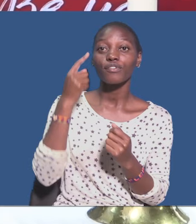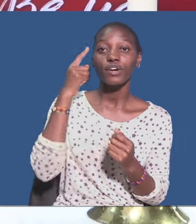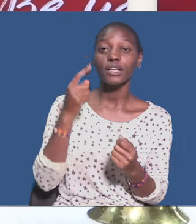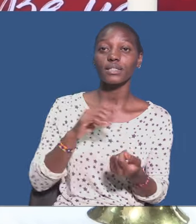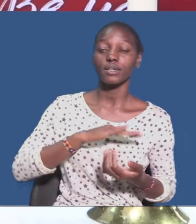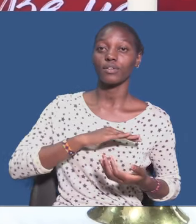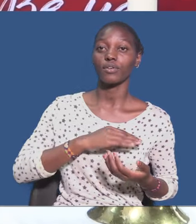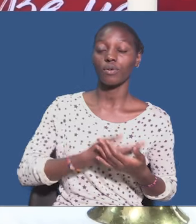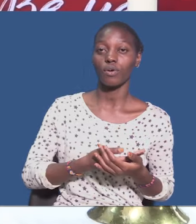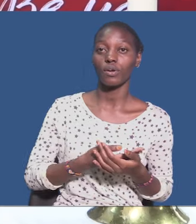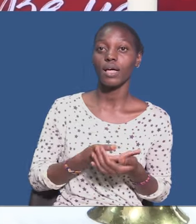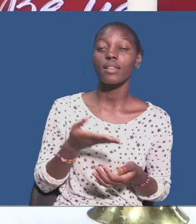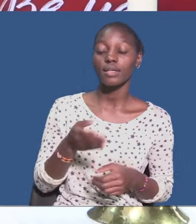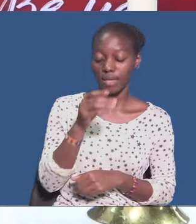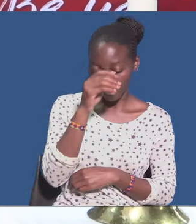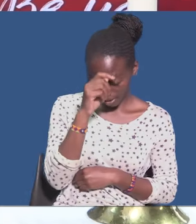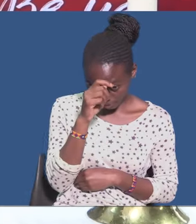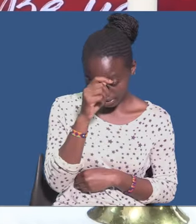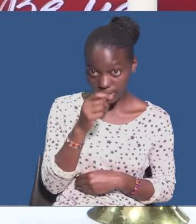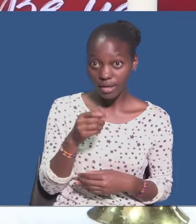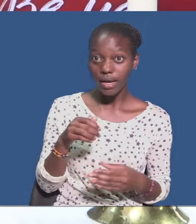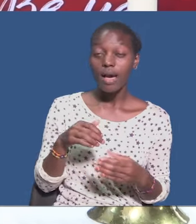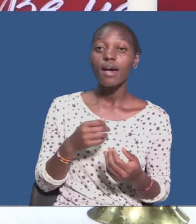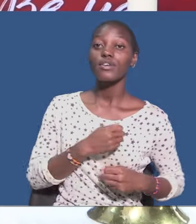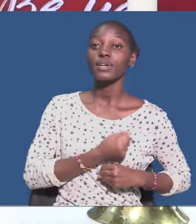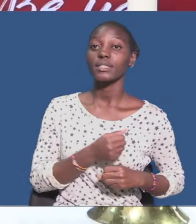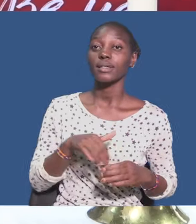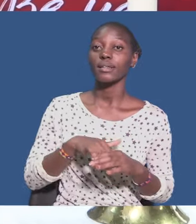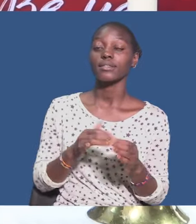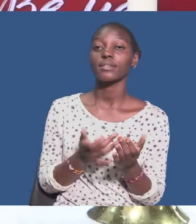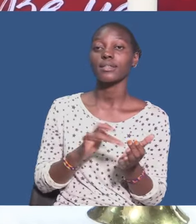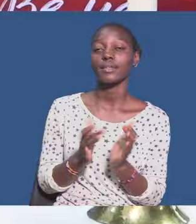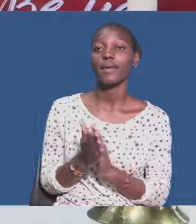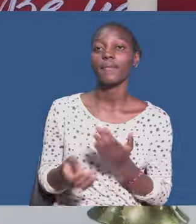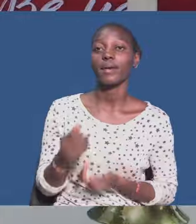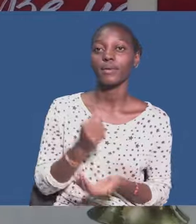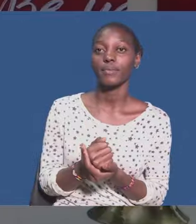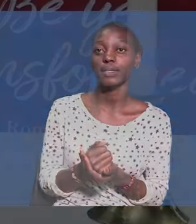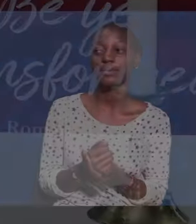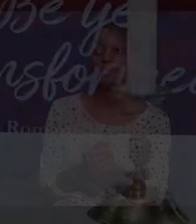glory. This is our humble prayer, trusting and believing in Jesus' name. Amen.